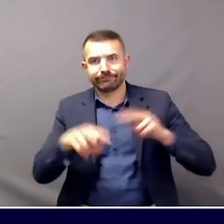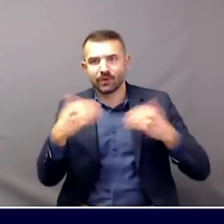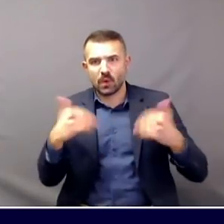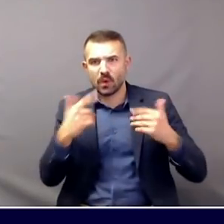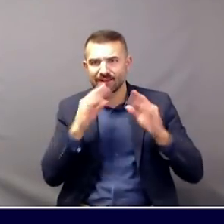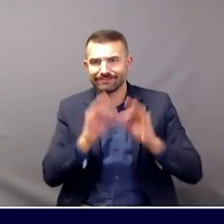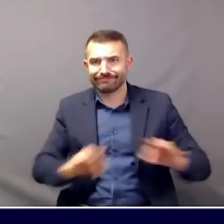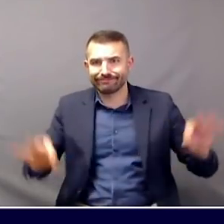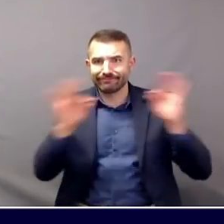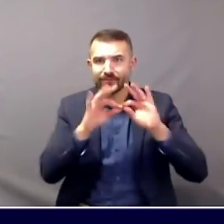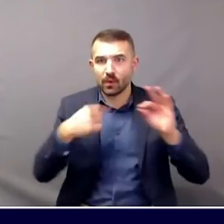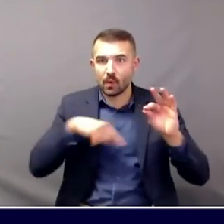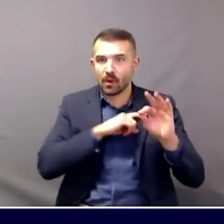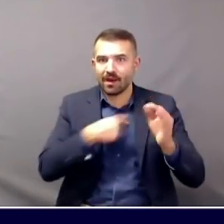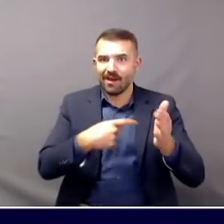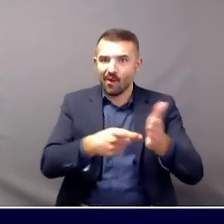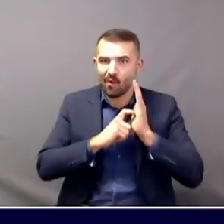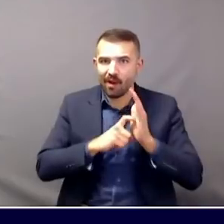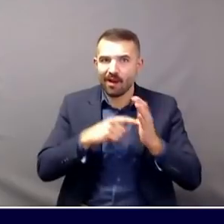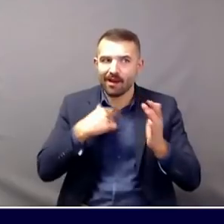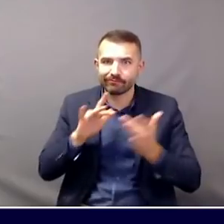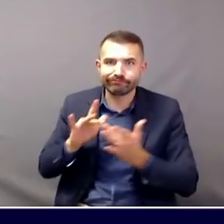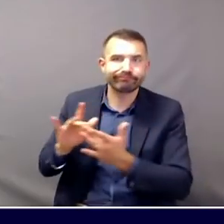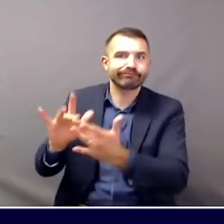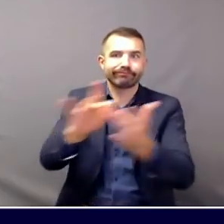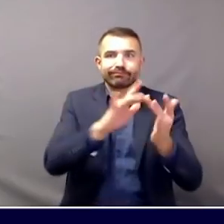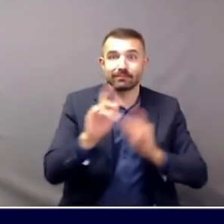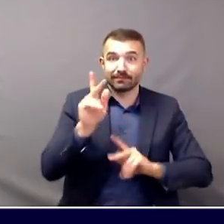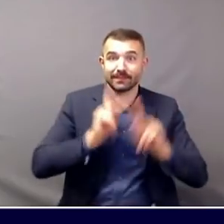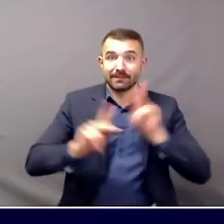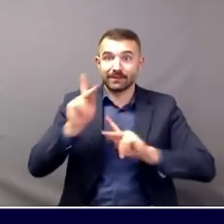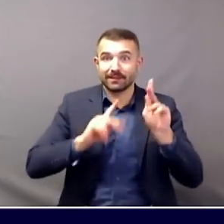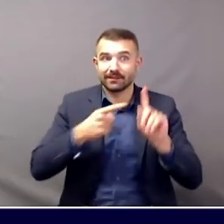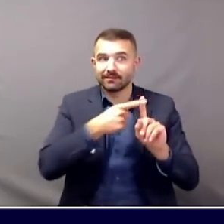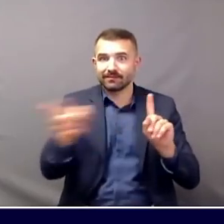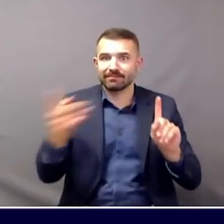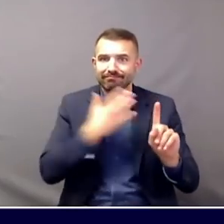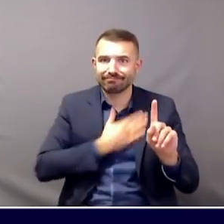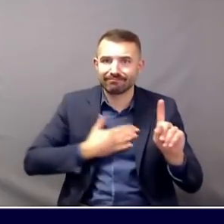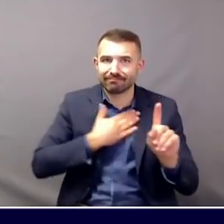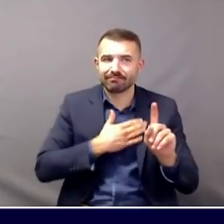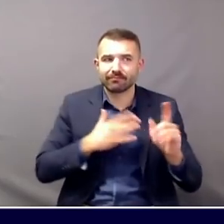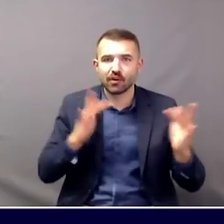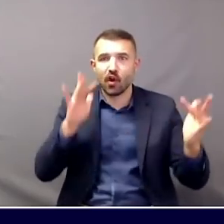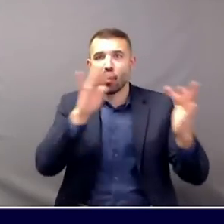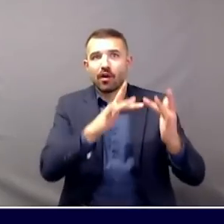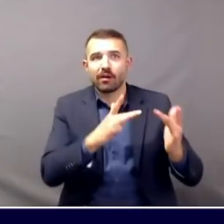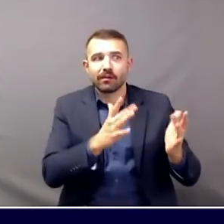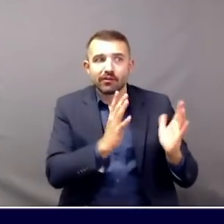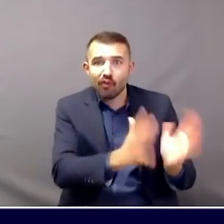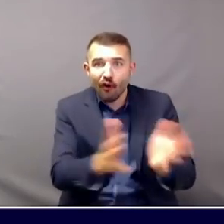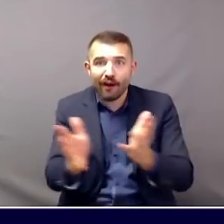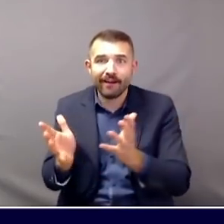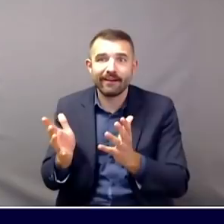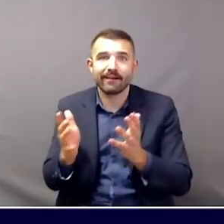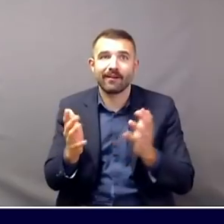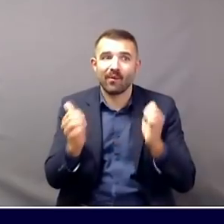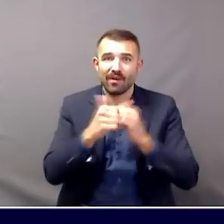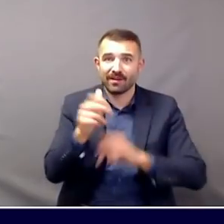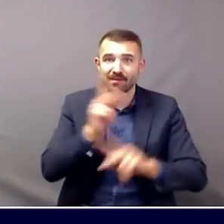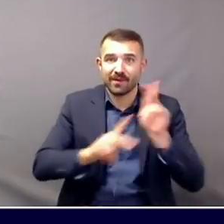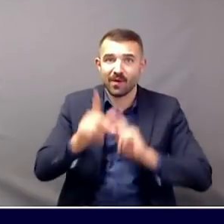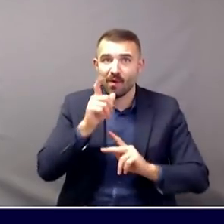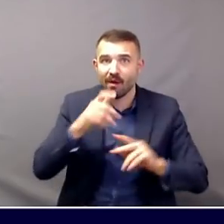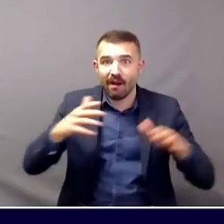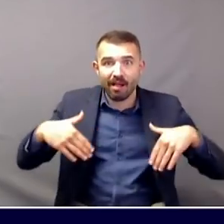connected, both with folks in our communities who have not yet or have not been affected by COVID, but who may be at risk, but as well